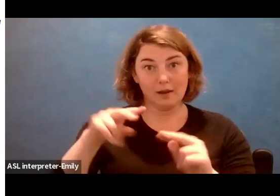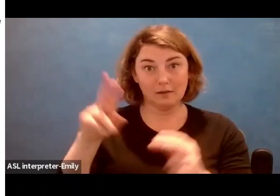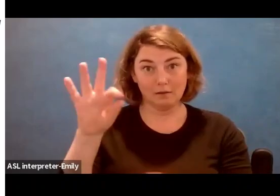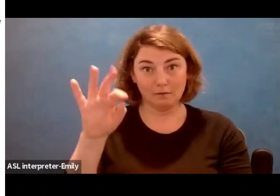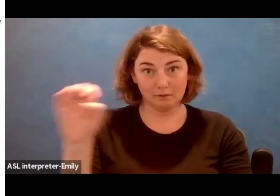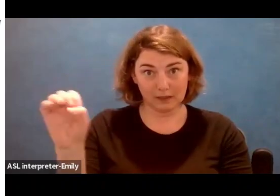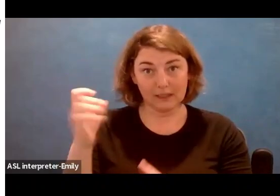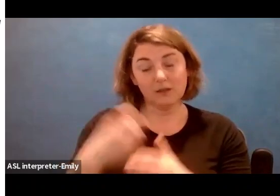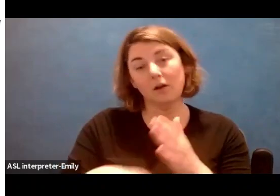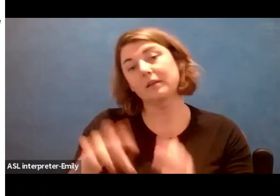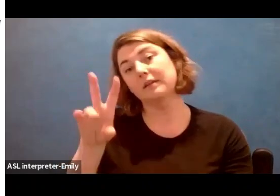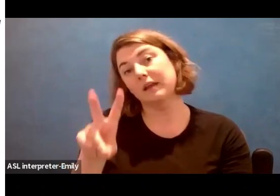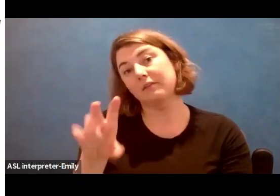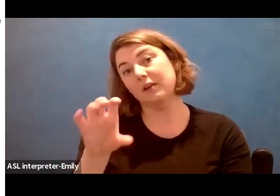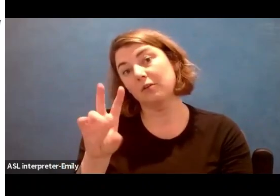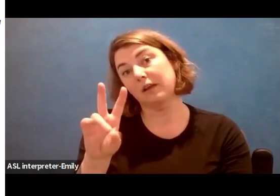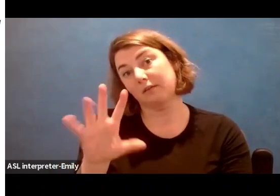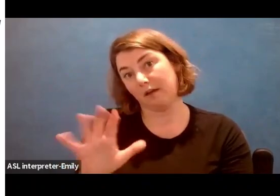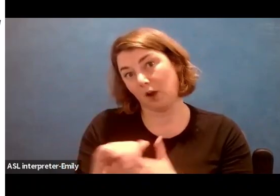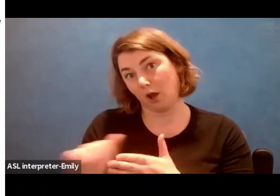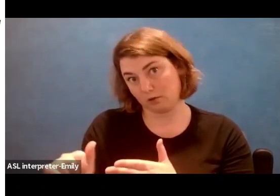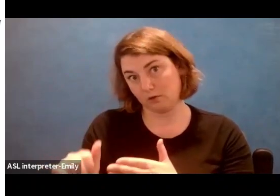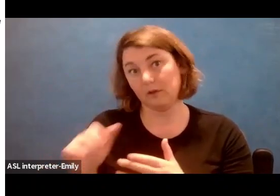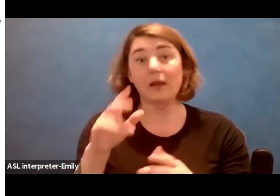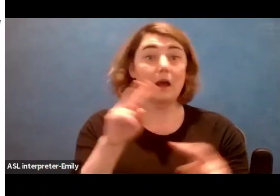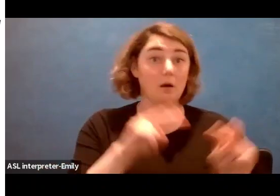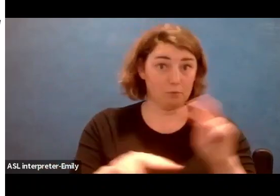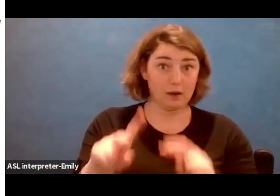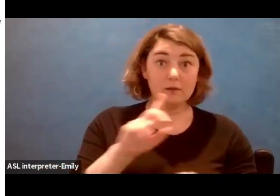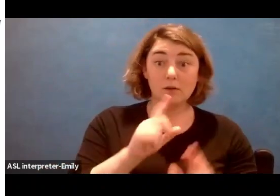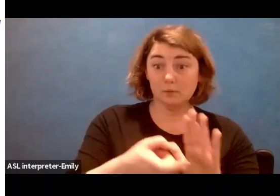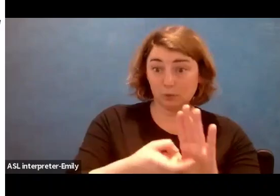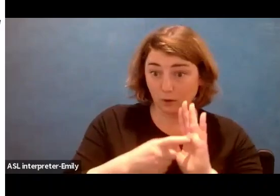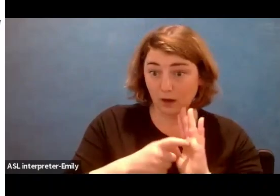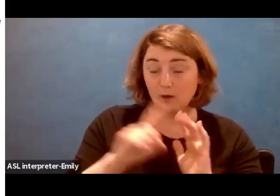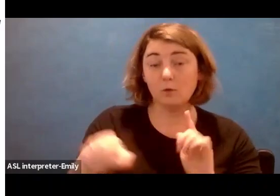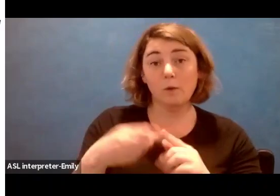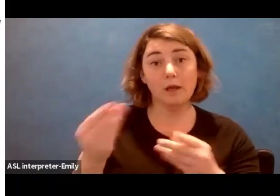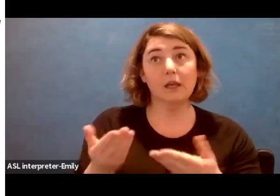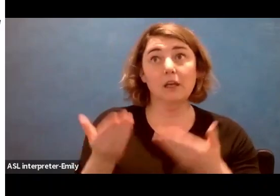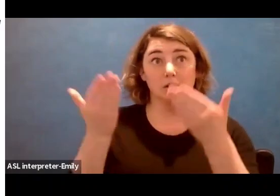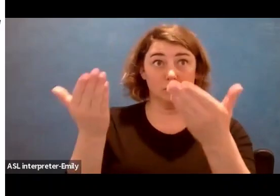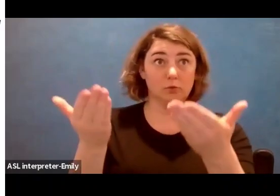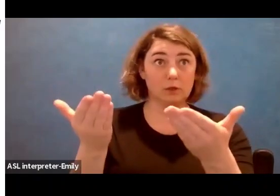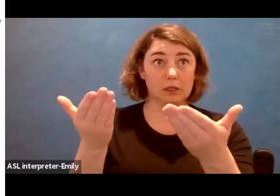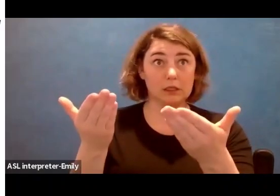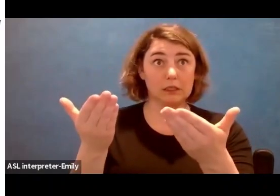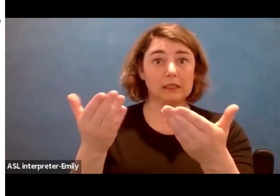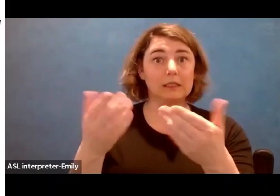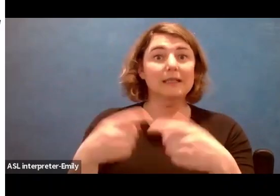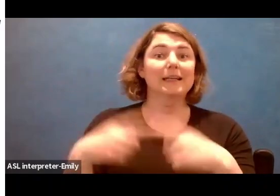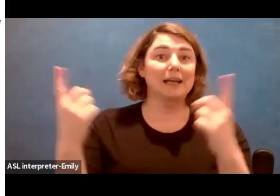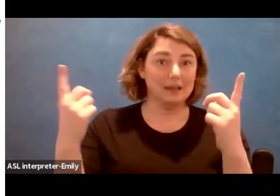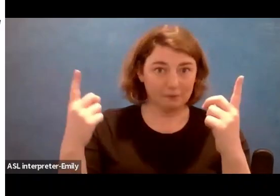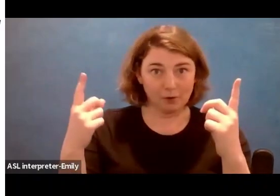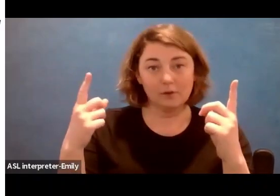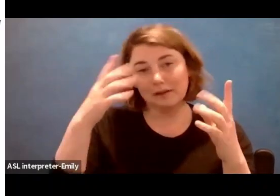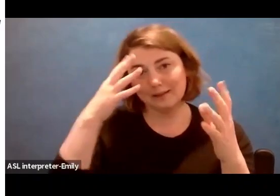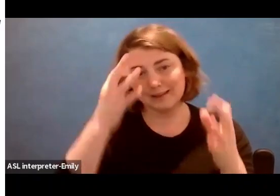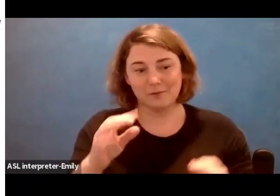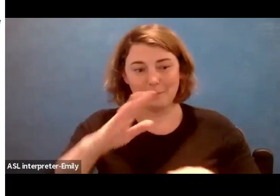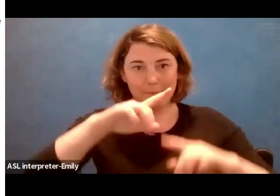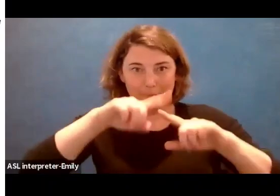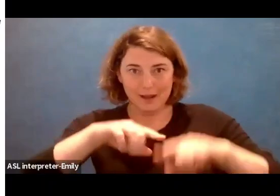is $775, and appraisal is required when issuing an adverse decision based on